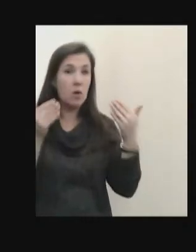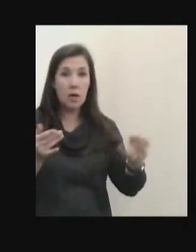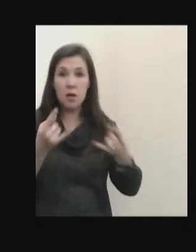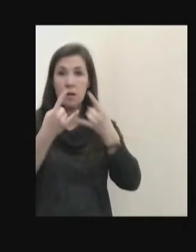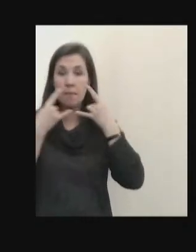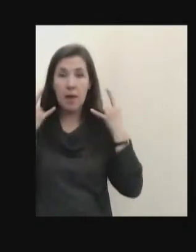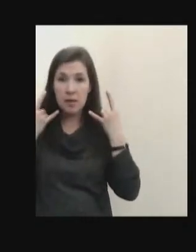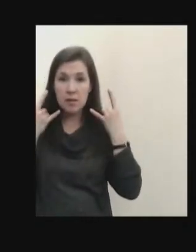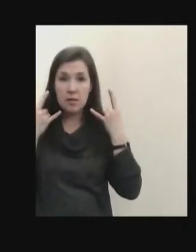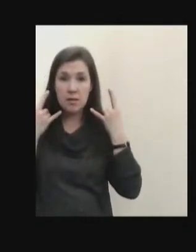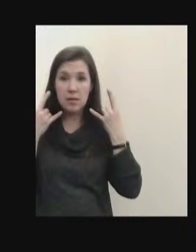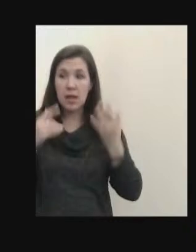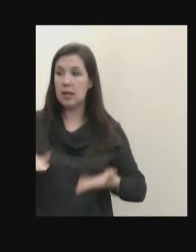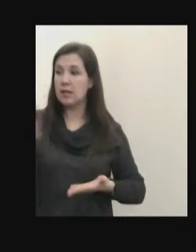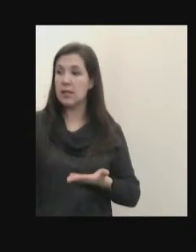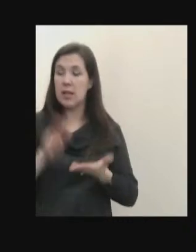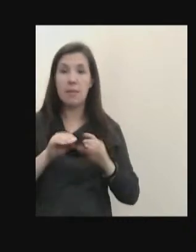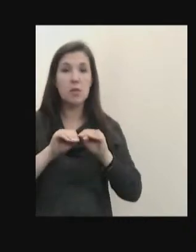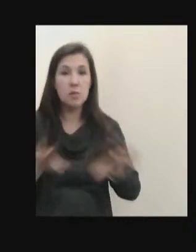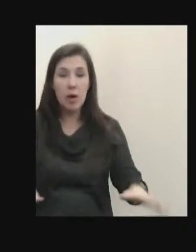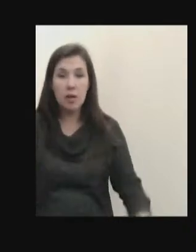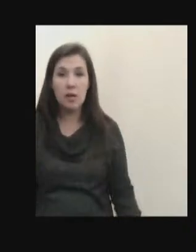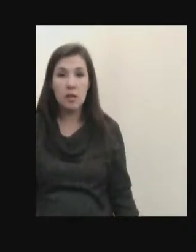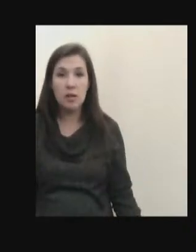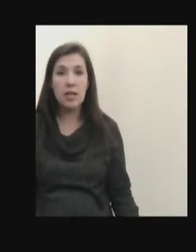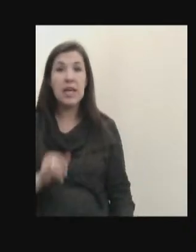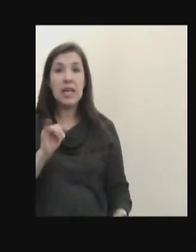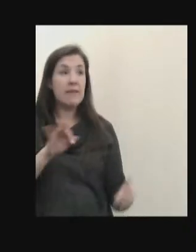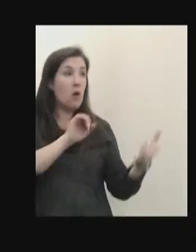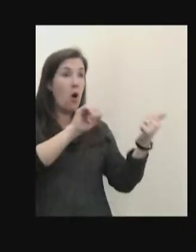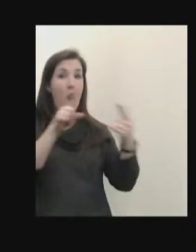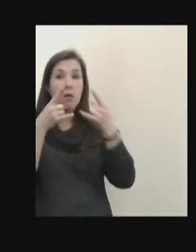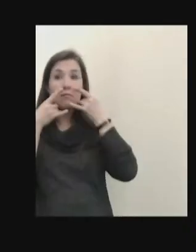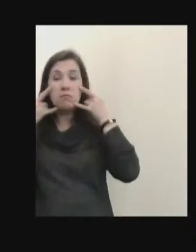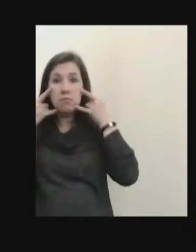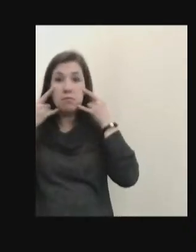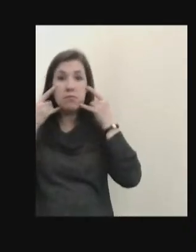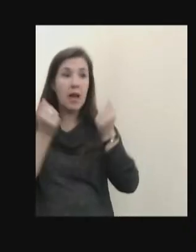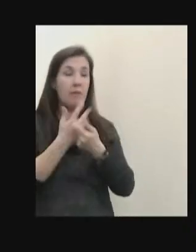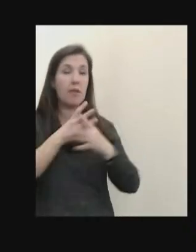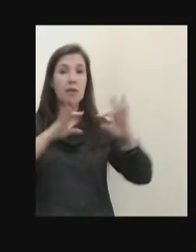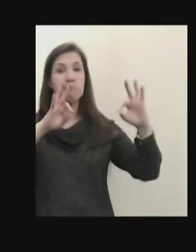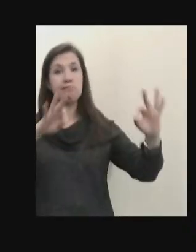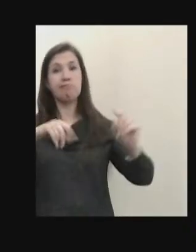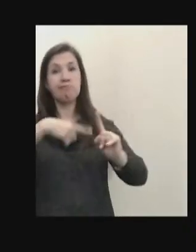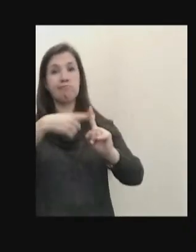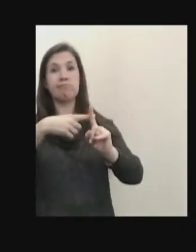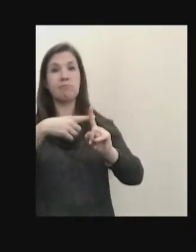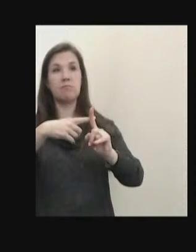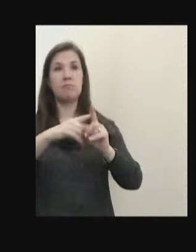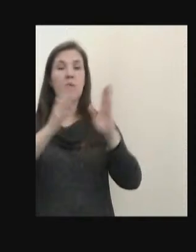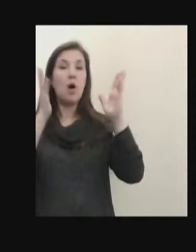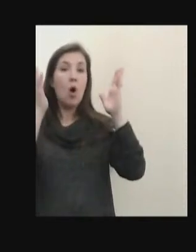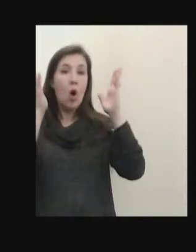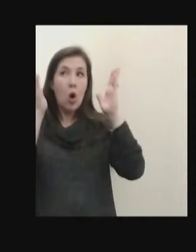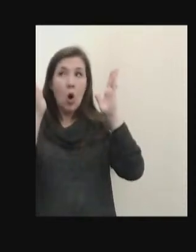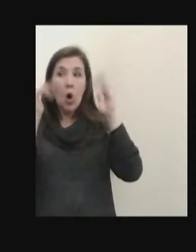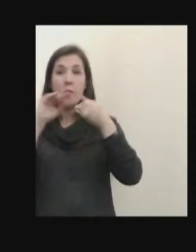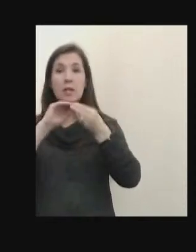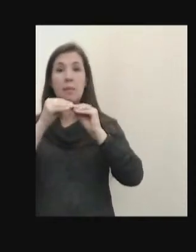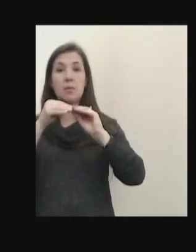the spread down. If everyone's wearing a mask and things are good, hopefully we'll see a reduction in